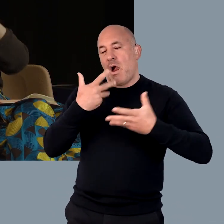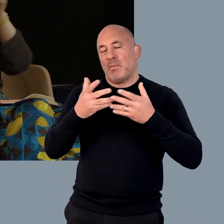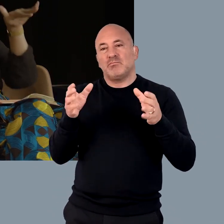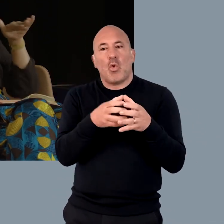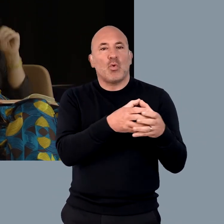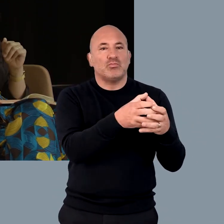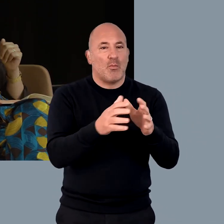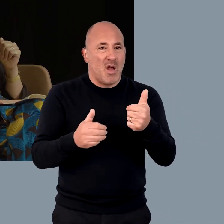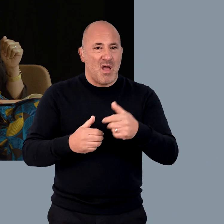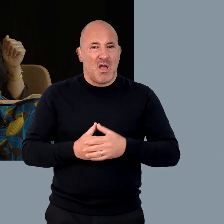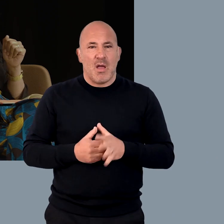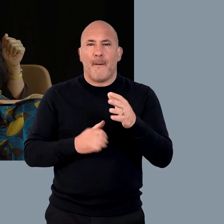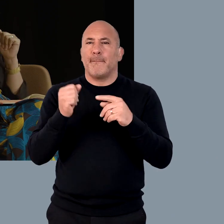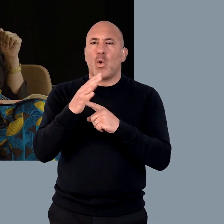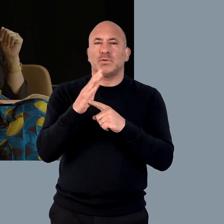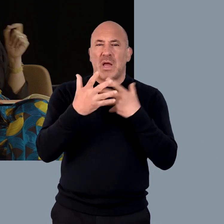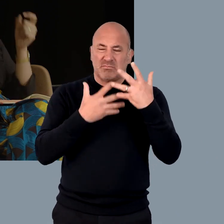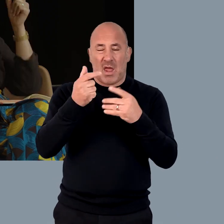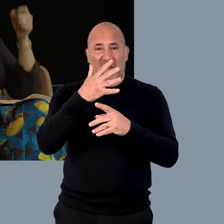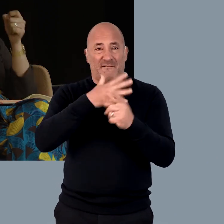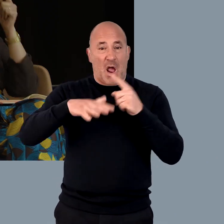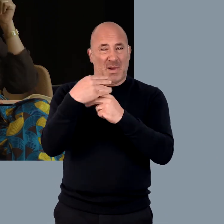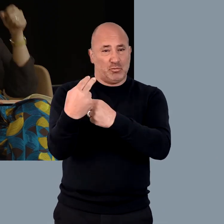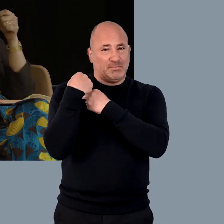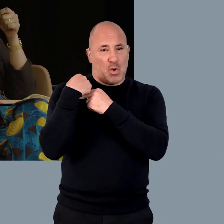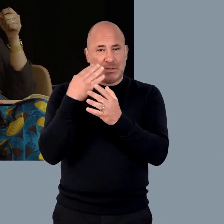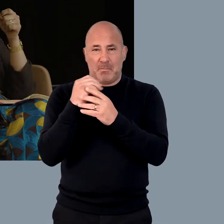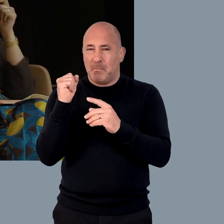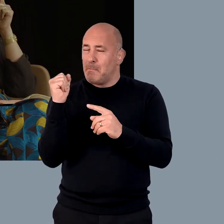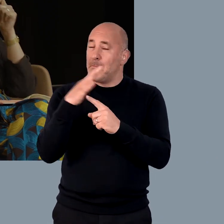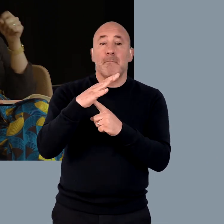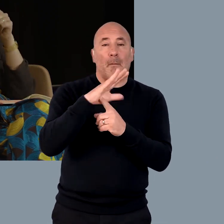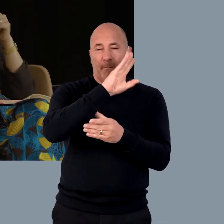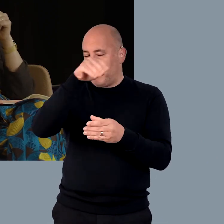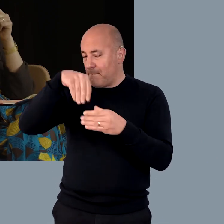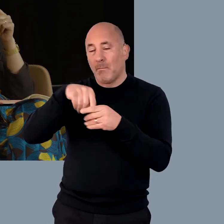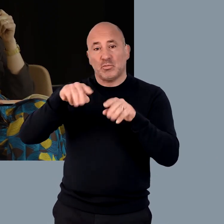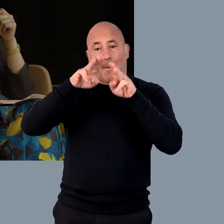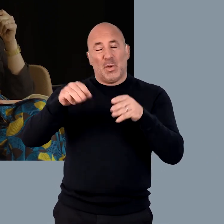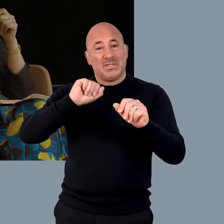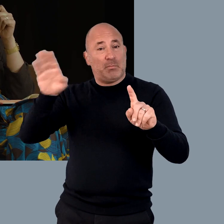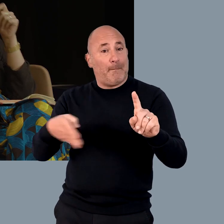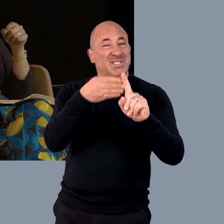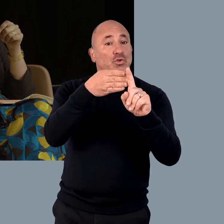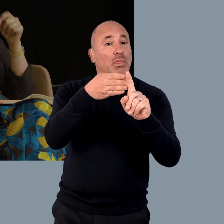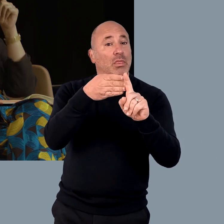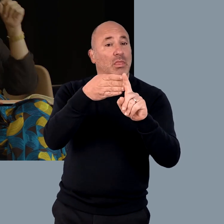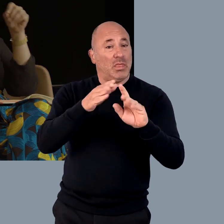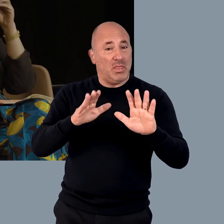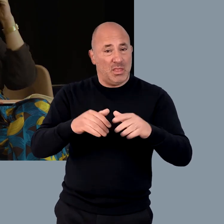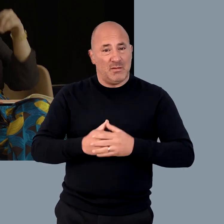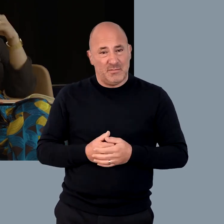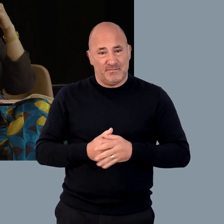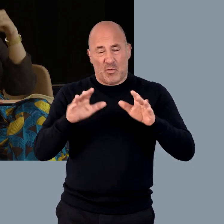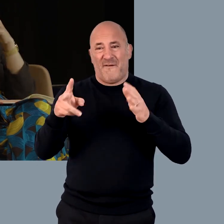then a few other sizes. But it was really important to articulate why environmental responsibility was important to